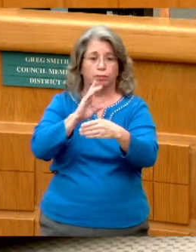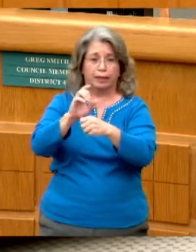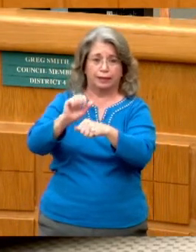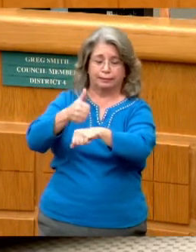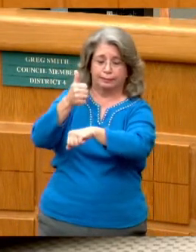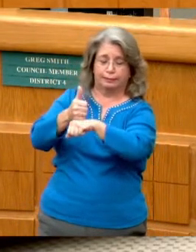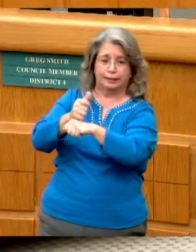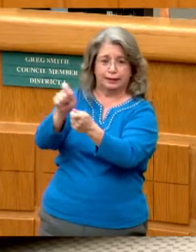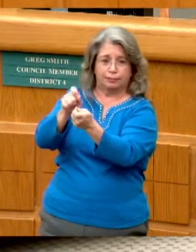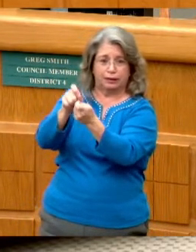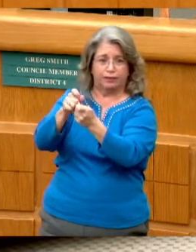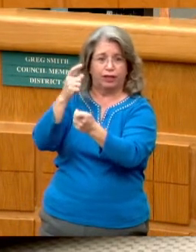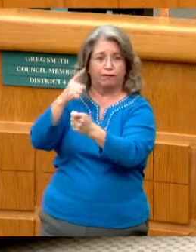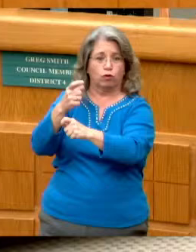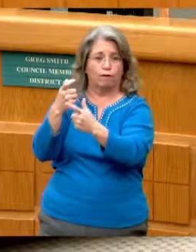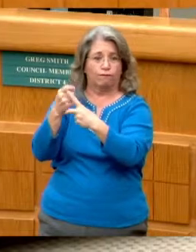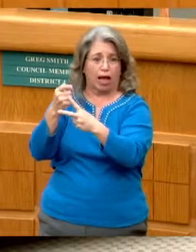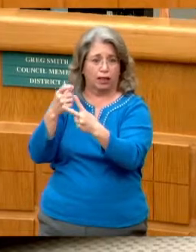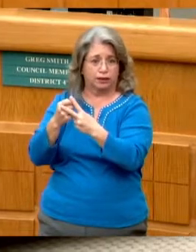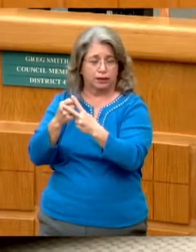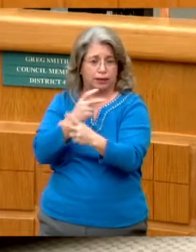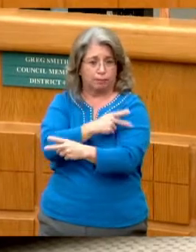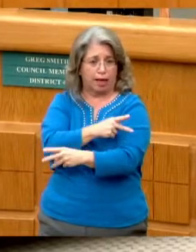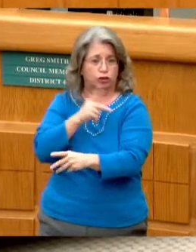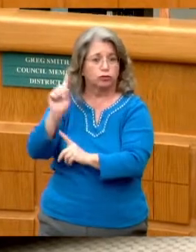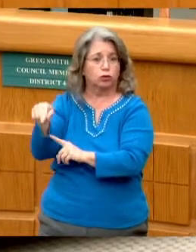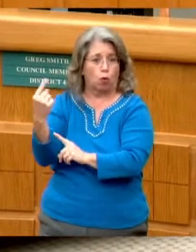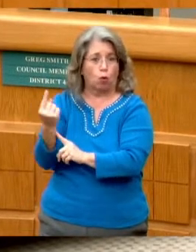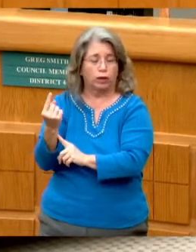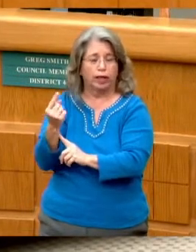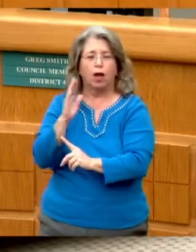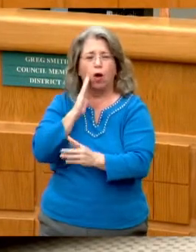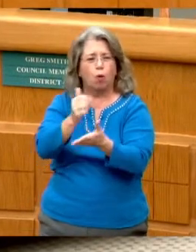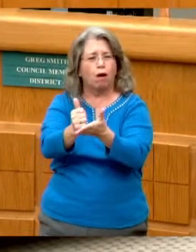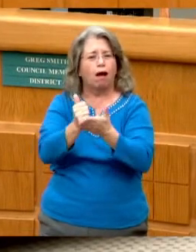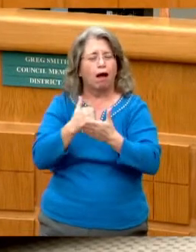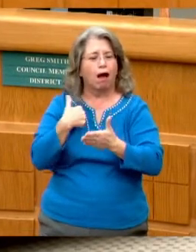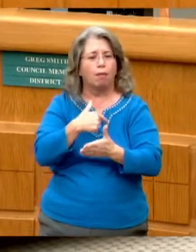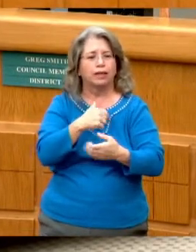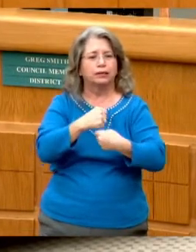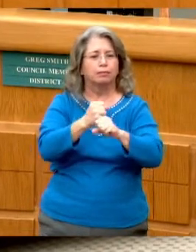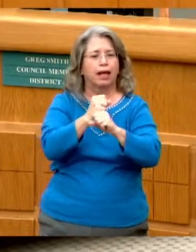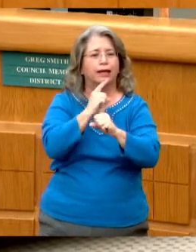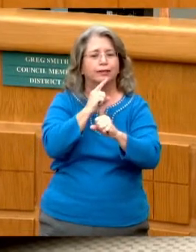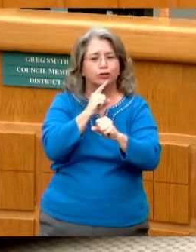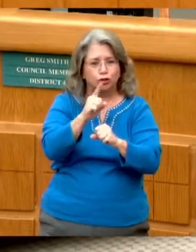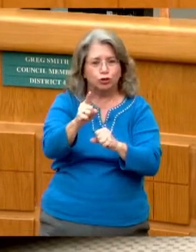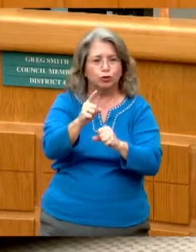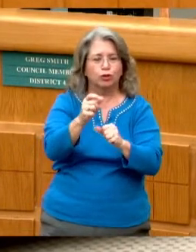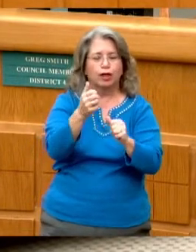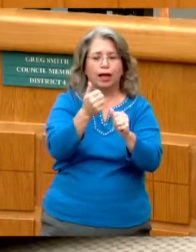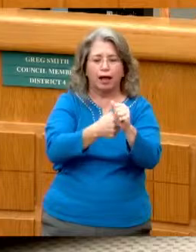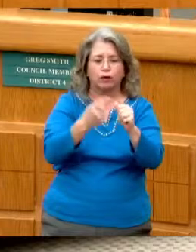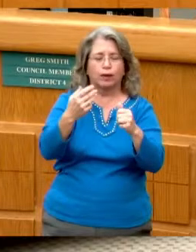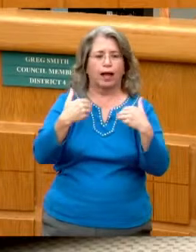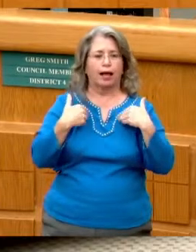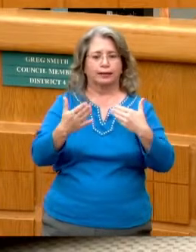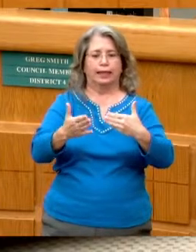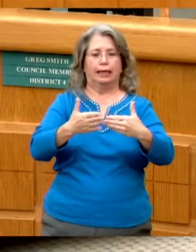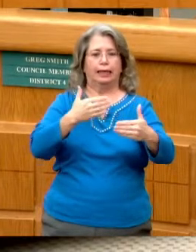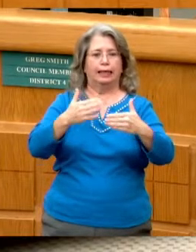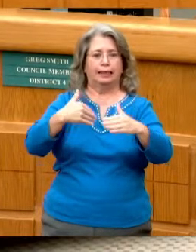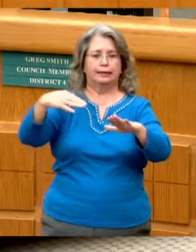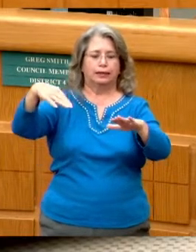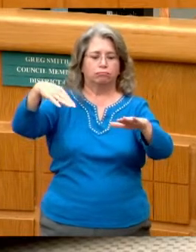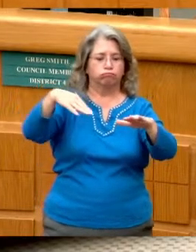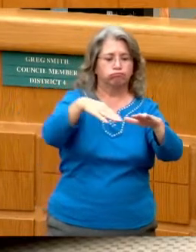our vaccine patients only. This will really help us in order to make sure that everybody has an easy ingress and